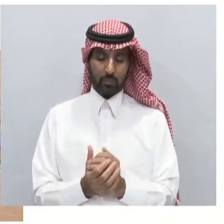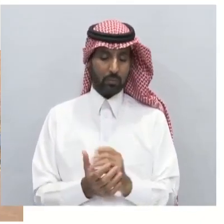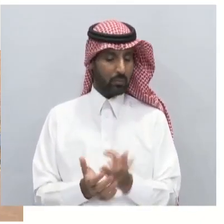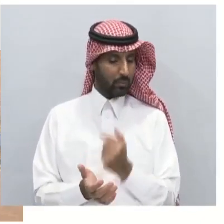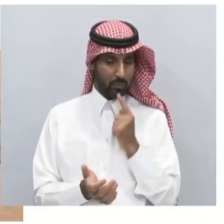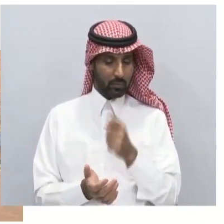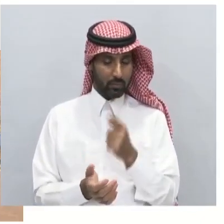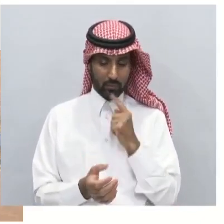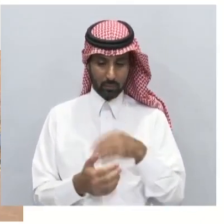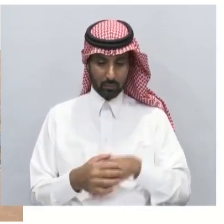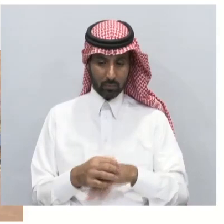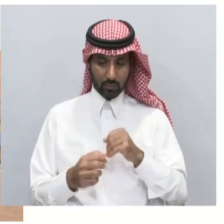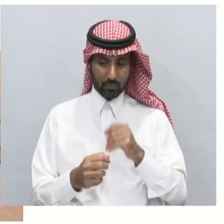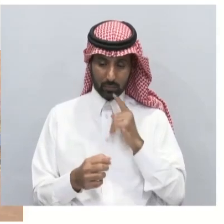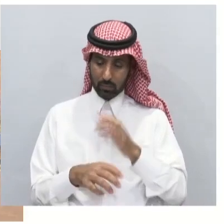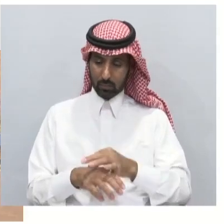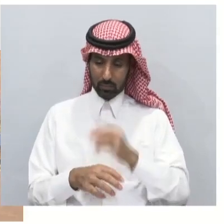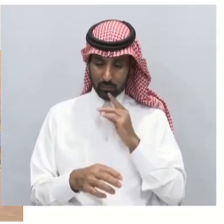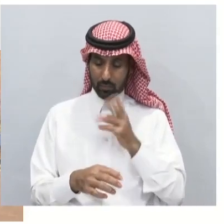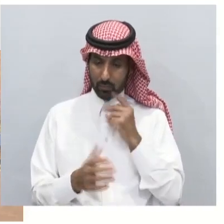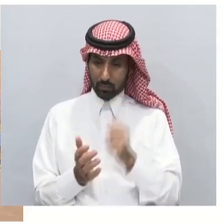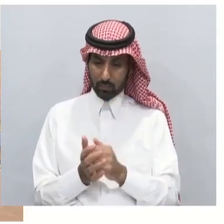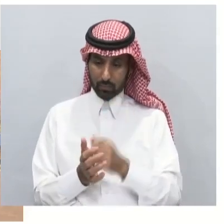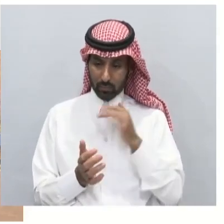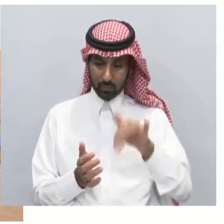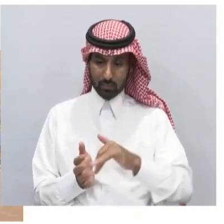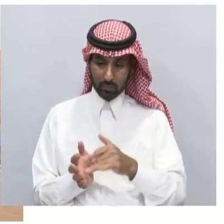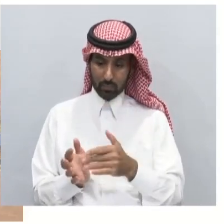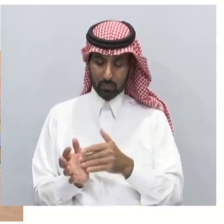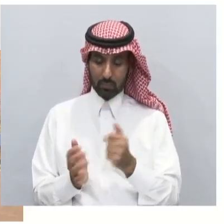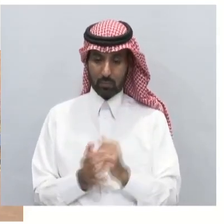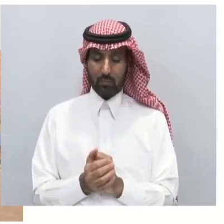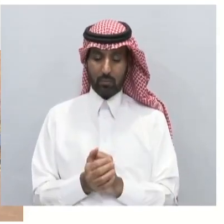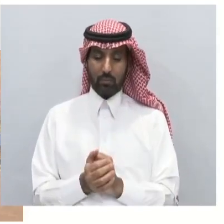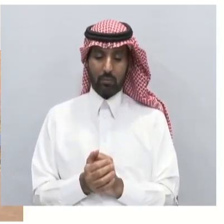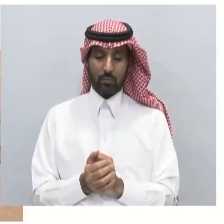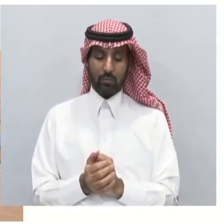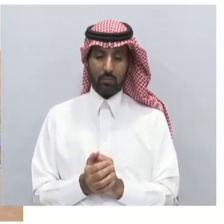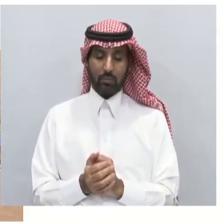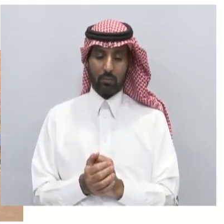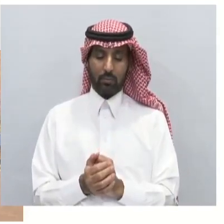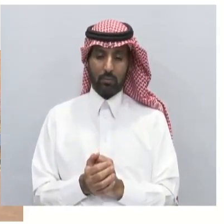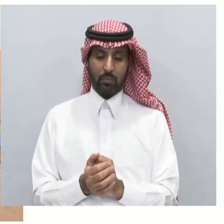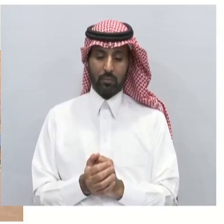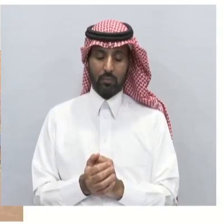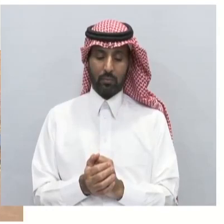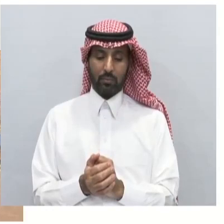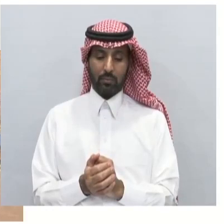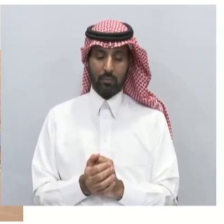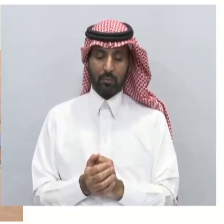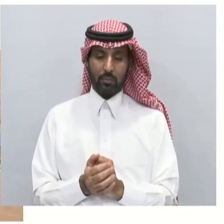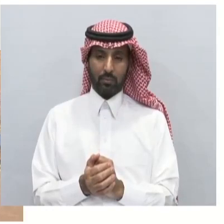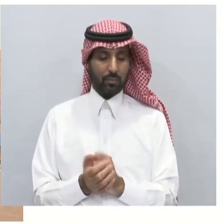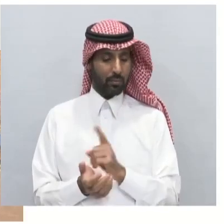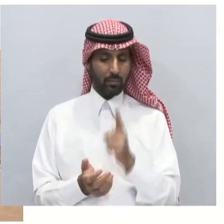it isn't common for people to take your shoes, their shoes off in the house. Sorry, here we can,